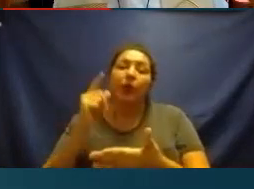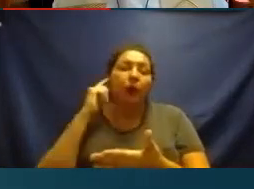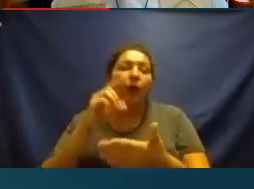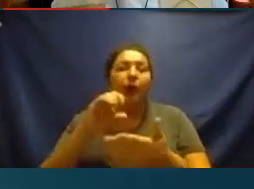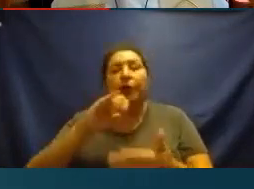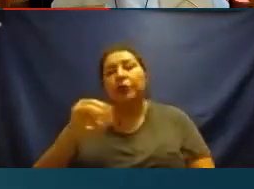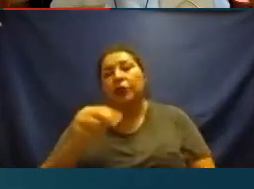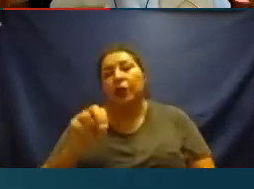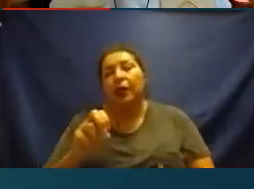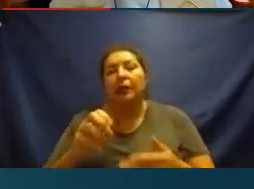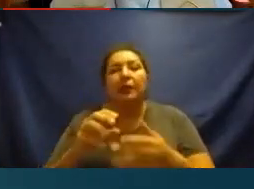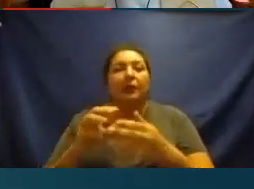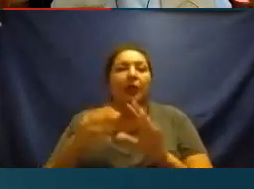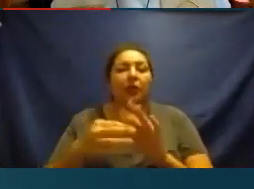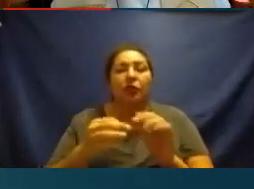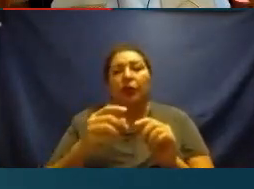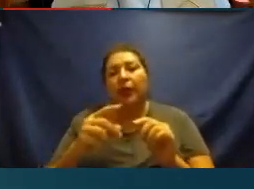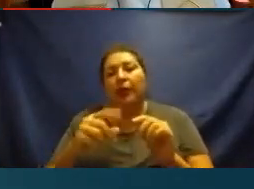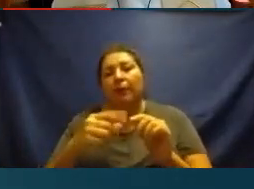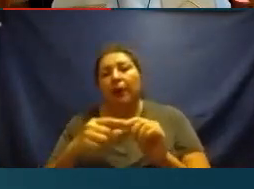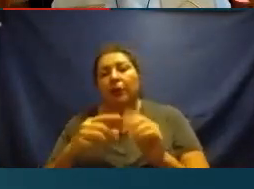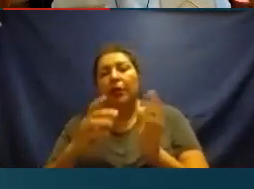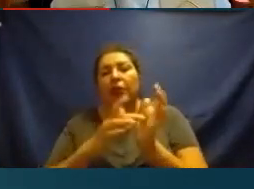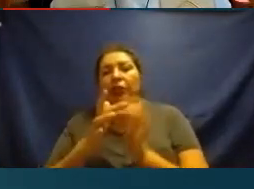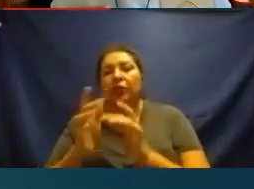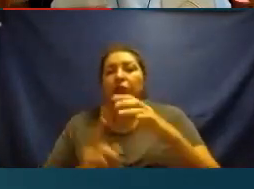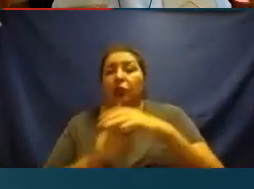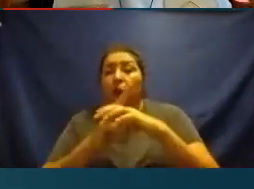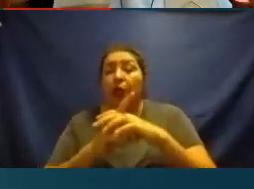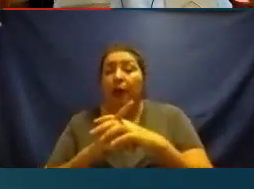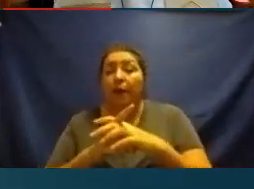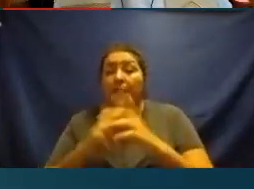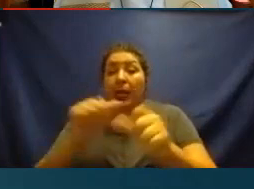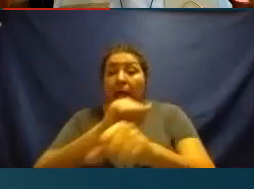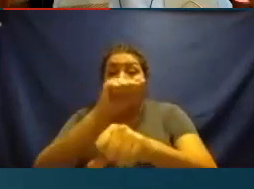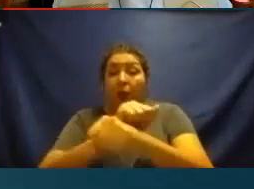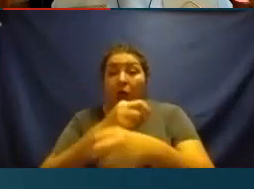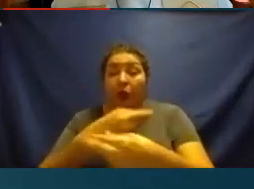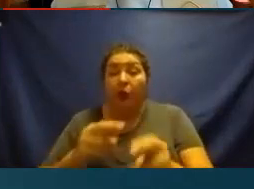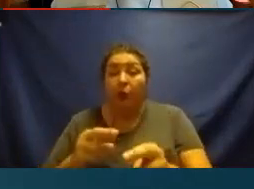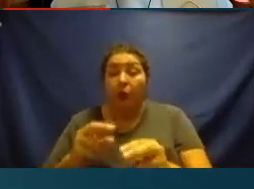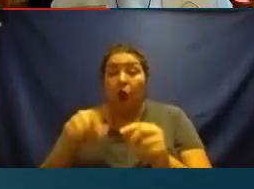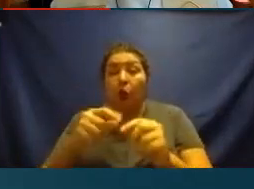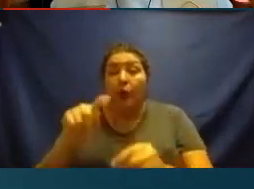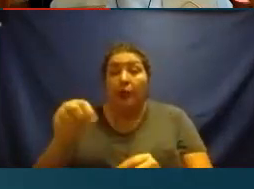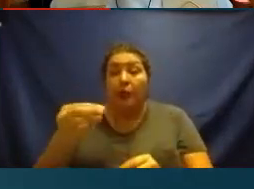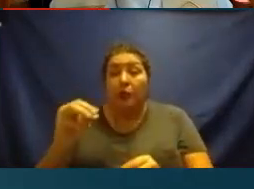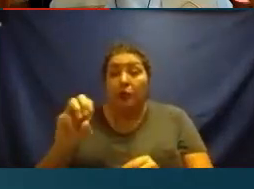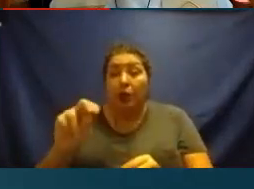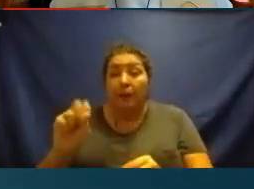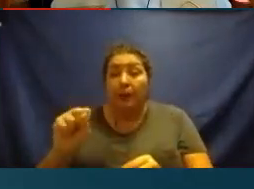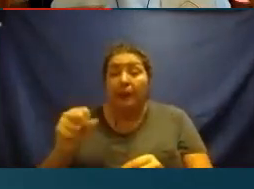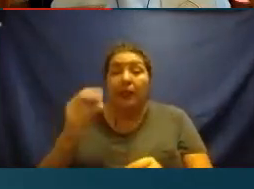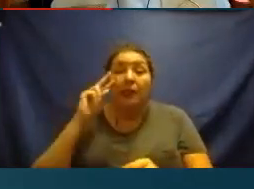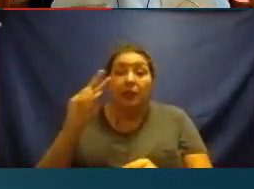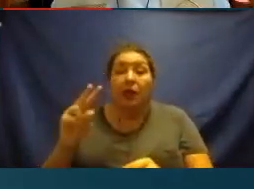the disciples in a locked room. When Thomas saw the Lord, he confessed, "My Lord and my